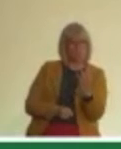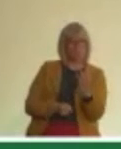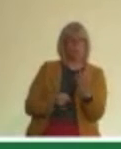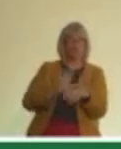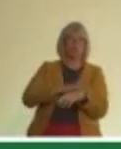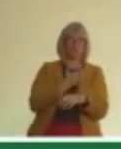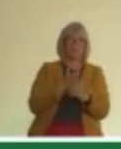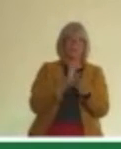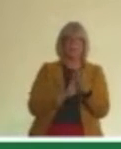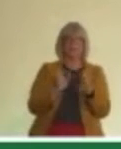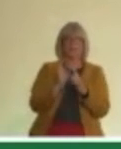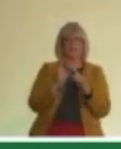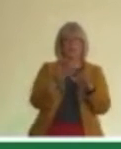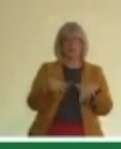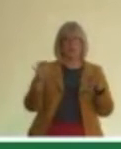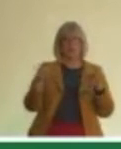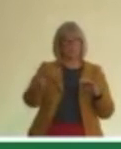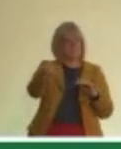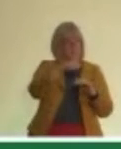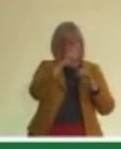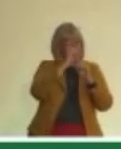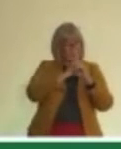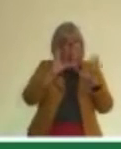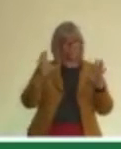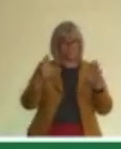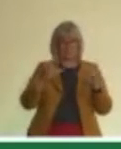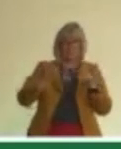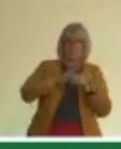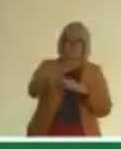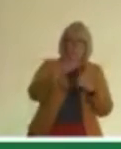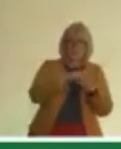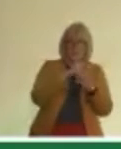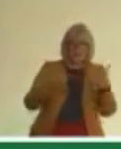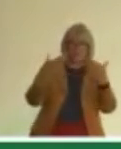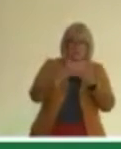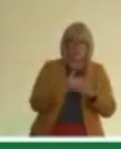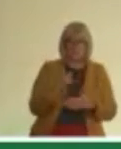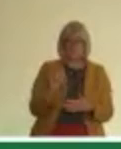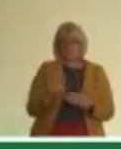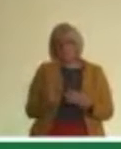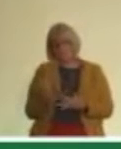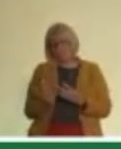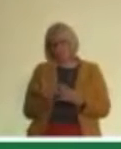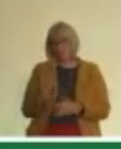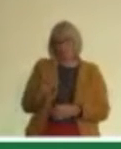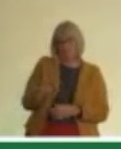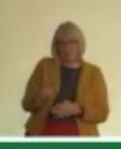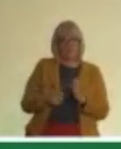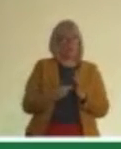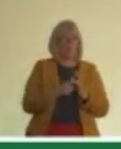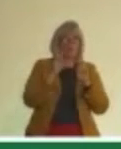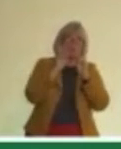Just imagine that future election night. You're either at account or you're watching on TV, you're probably at